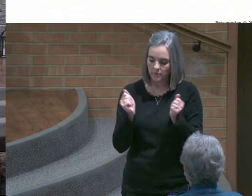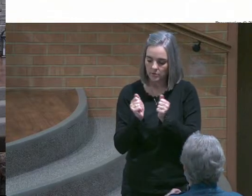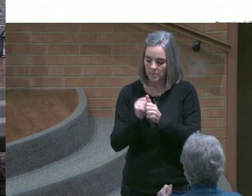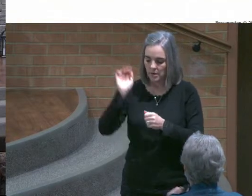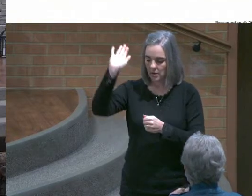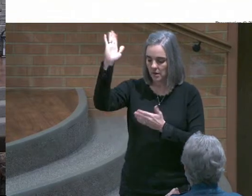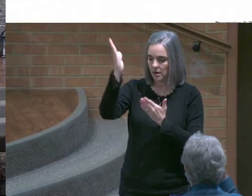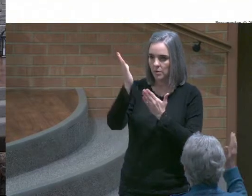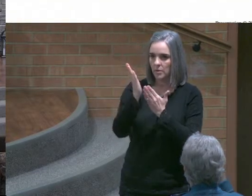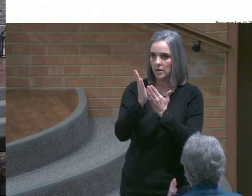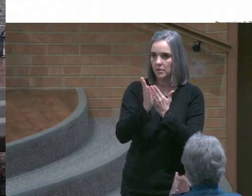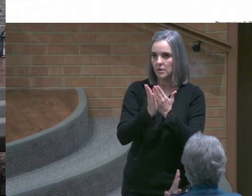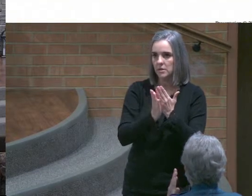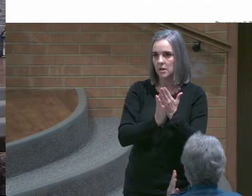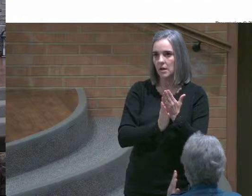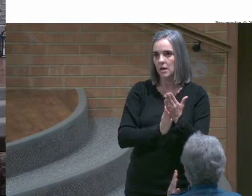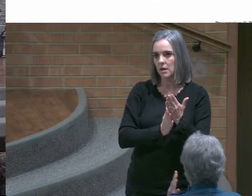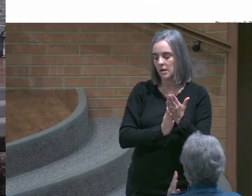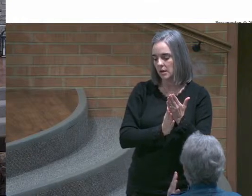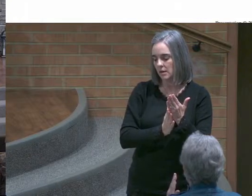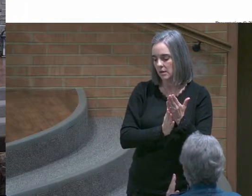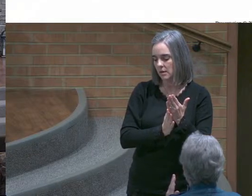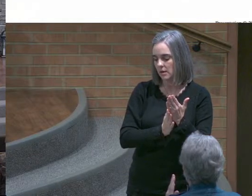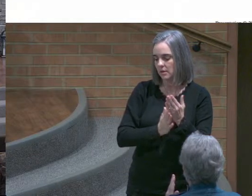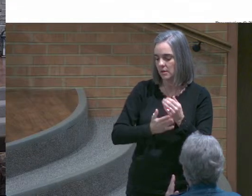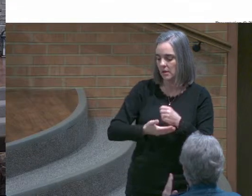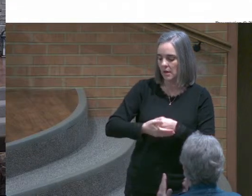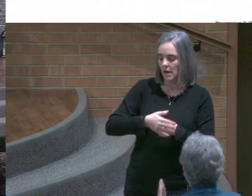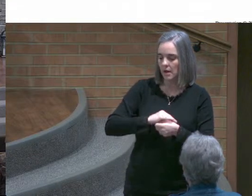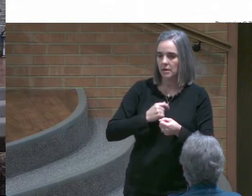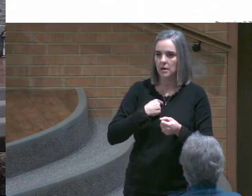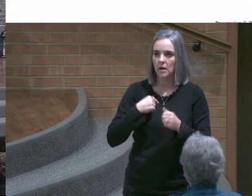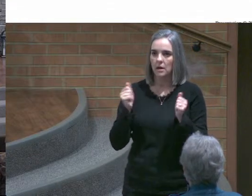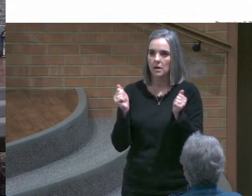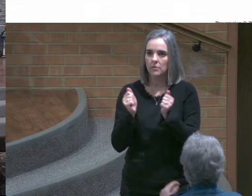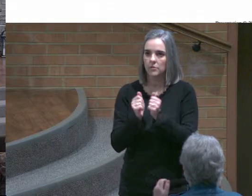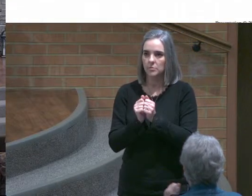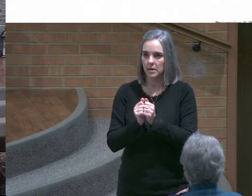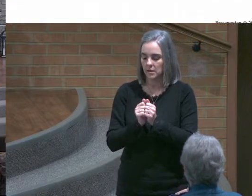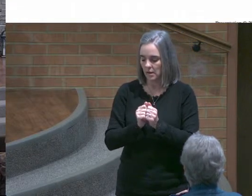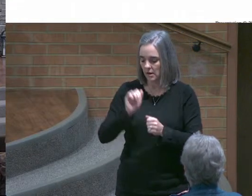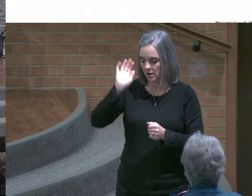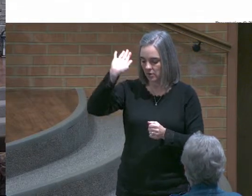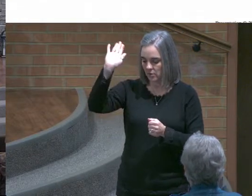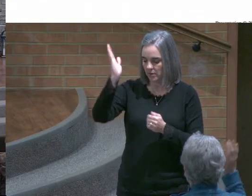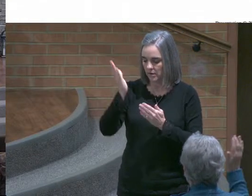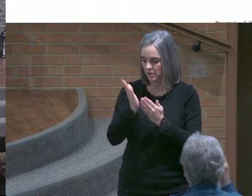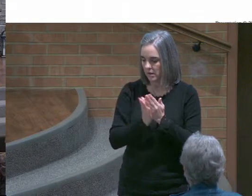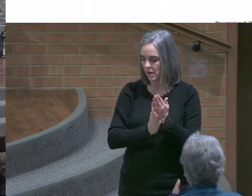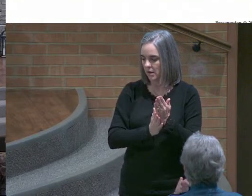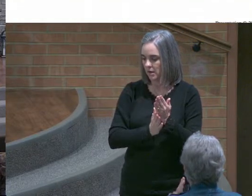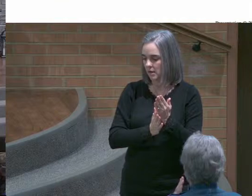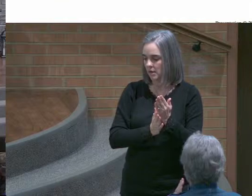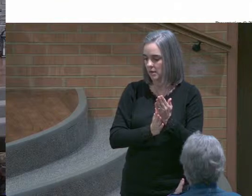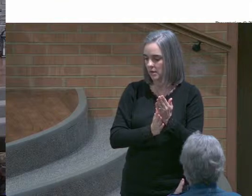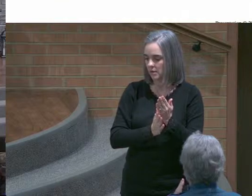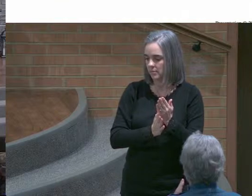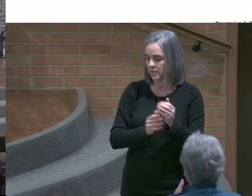and covers me there with his hand. And covers me there.